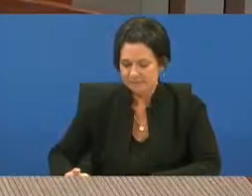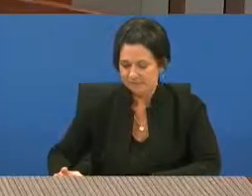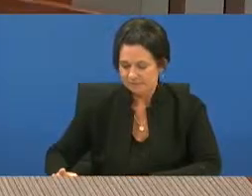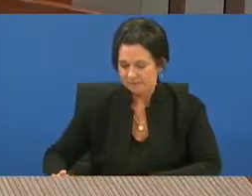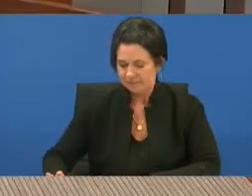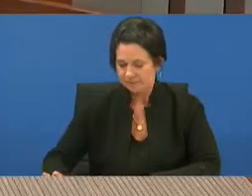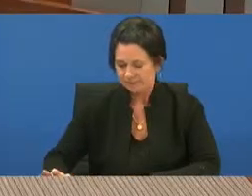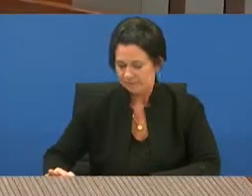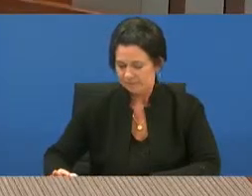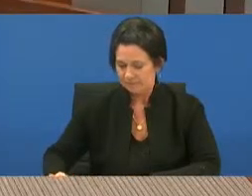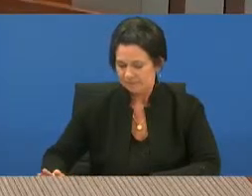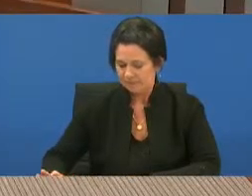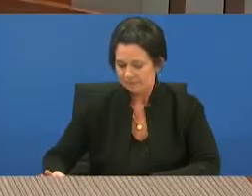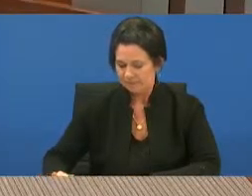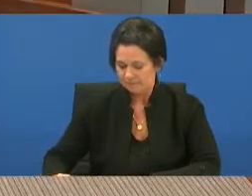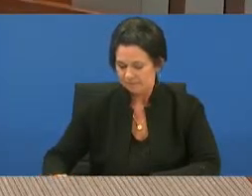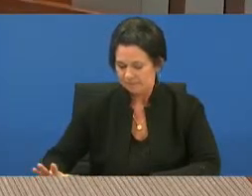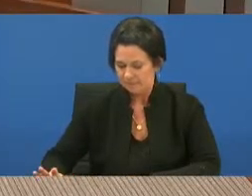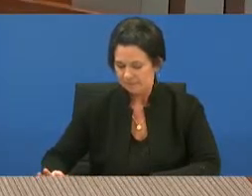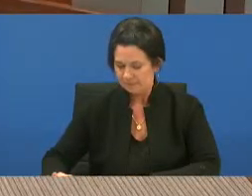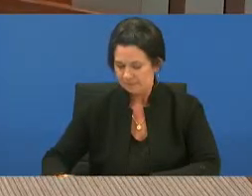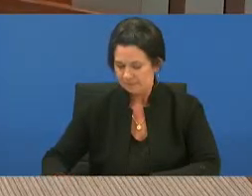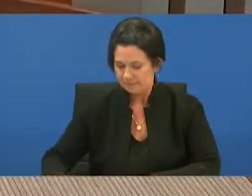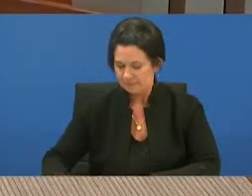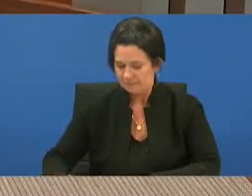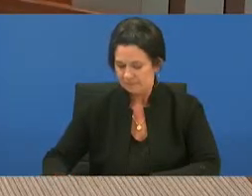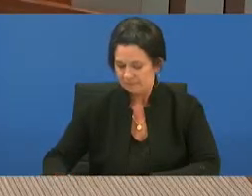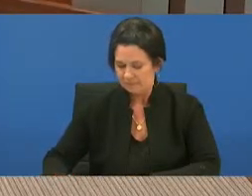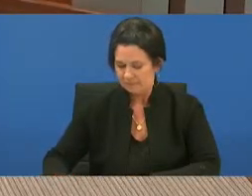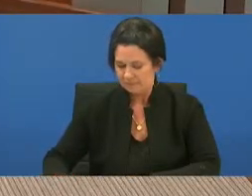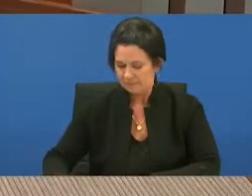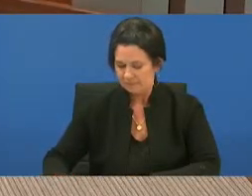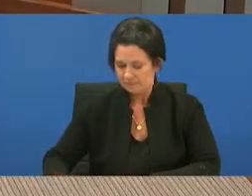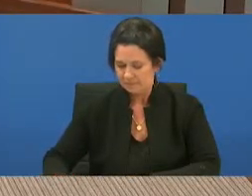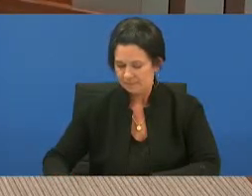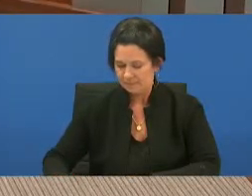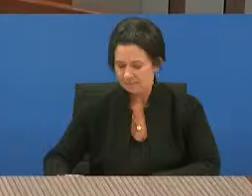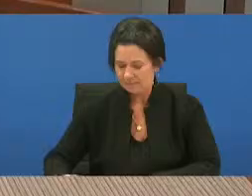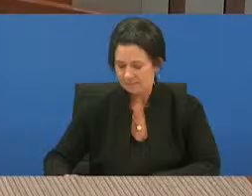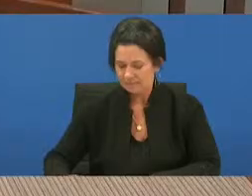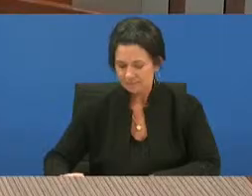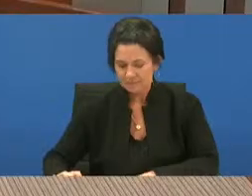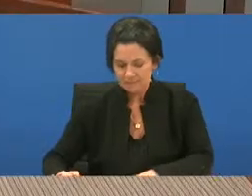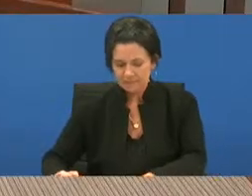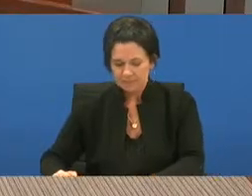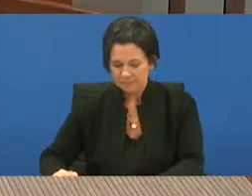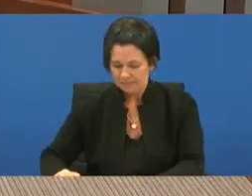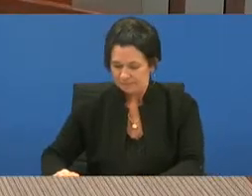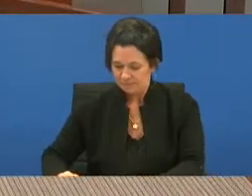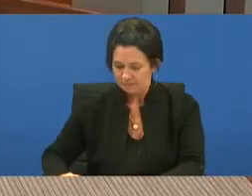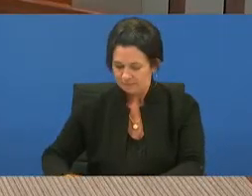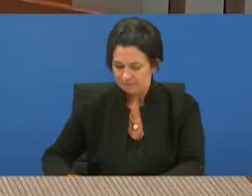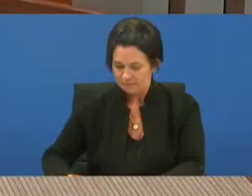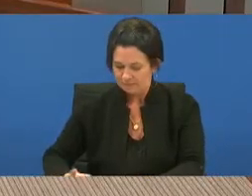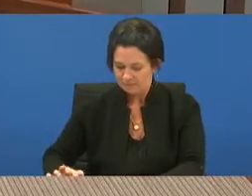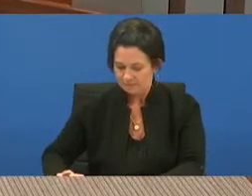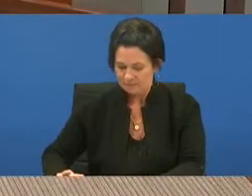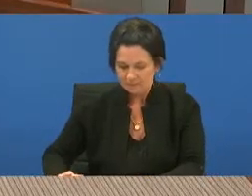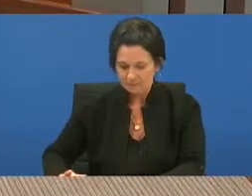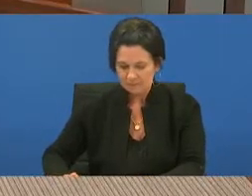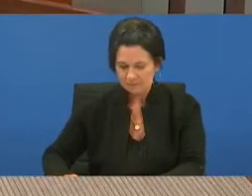to delete all of them. Well, I didn't read them all in, so I read 68. Let's deal with 68, and then we'll take the rest of them